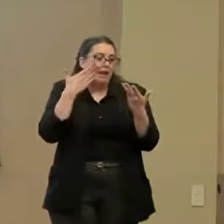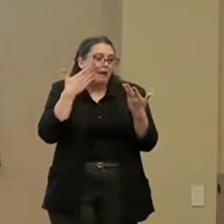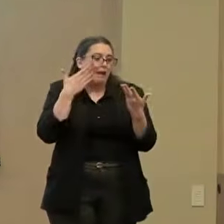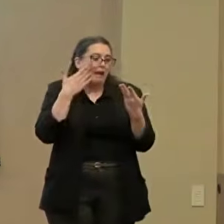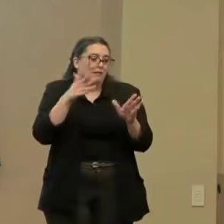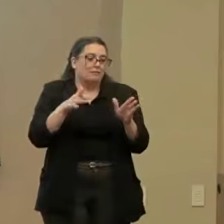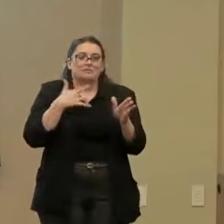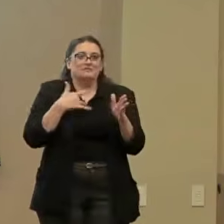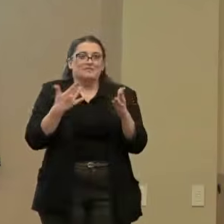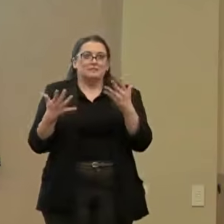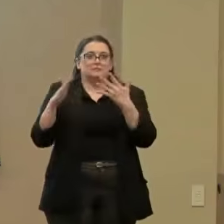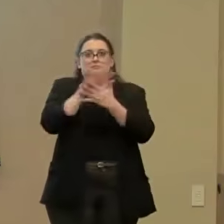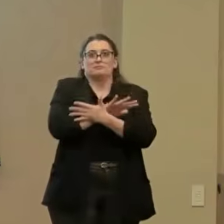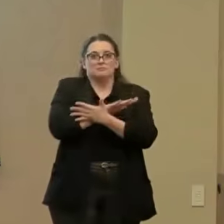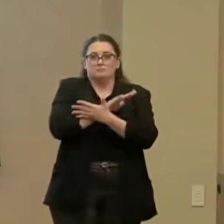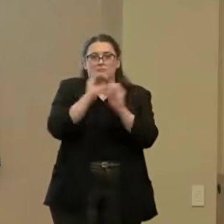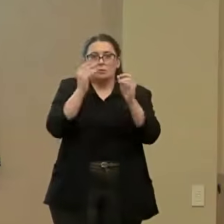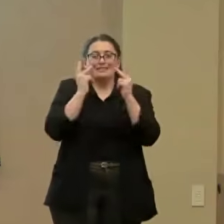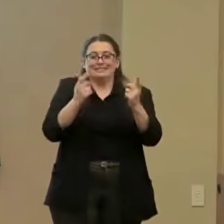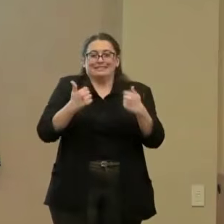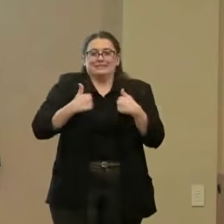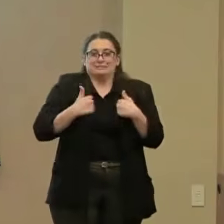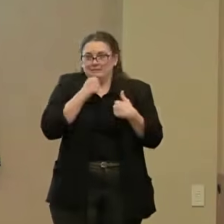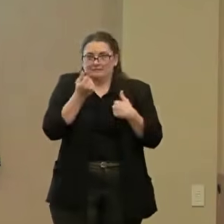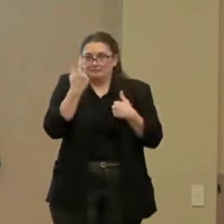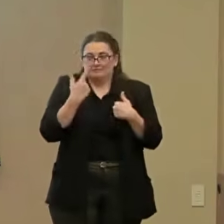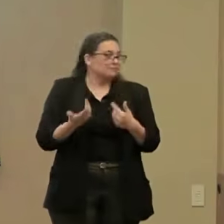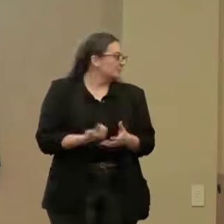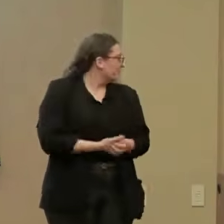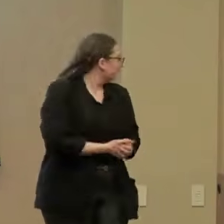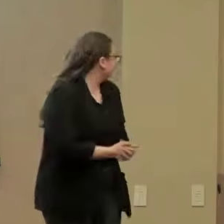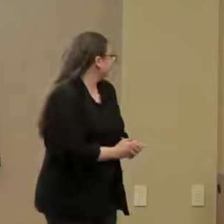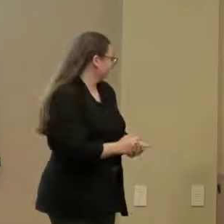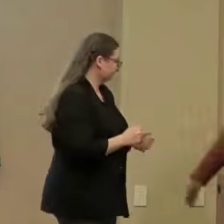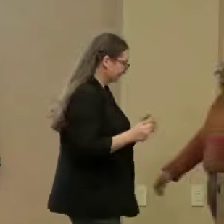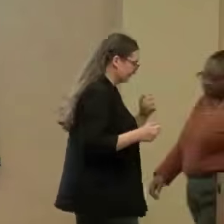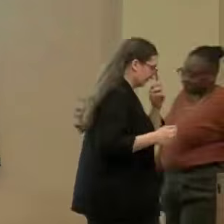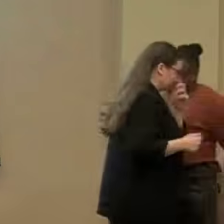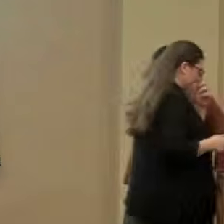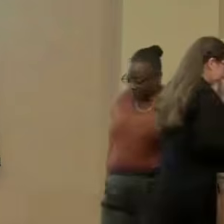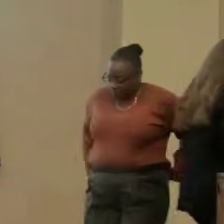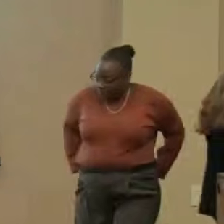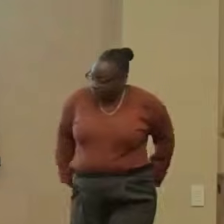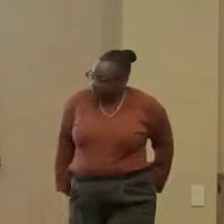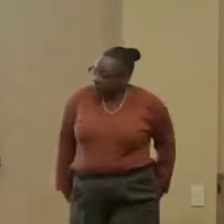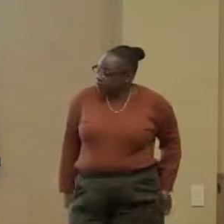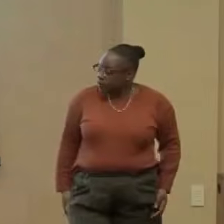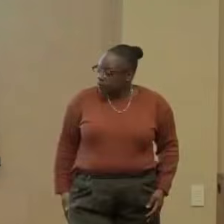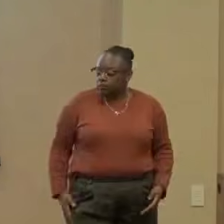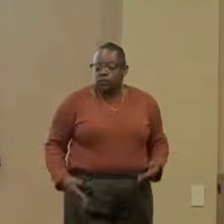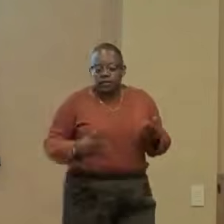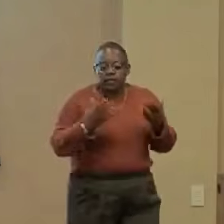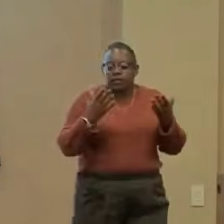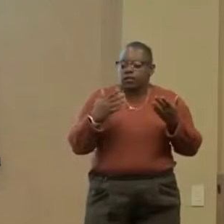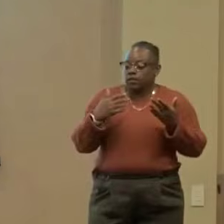just invisibility is really hard. Yeah, I agree. I know, well, right now I'm mostly a stay-at-home mom, but when I was